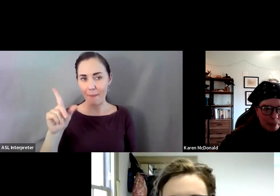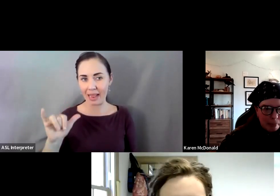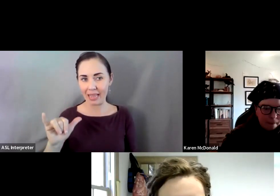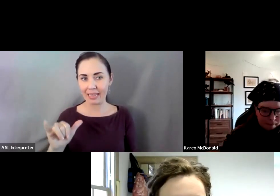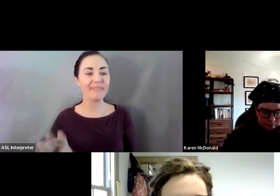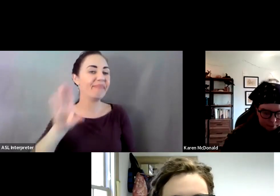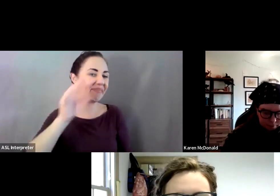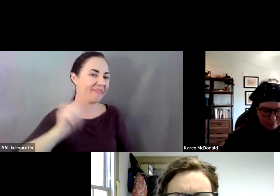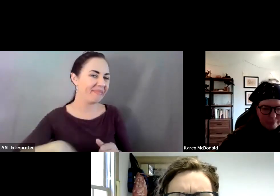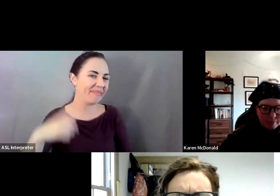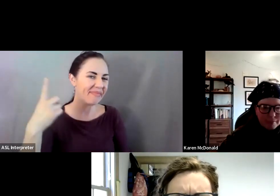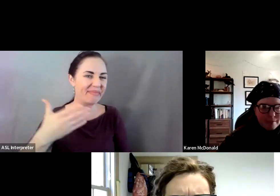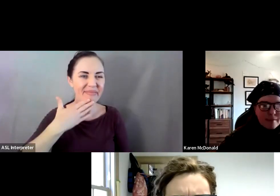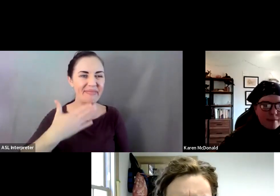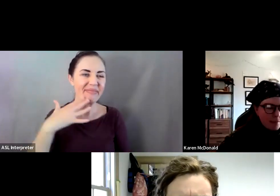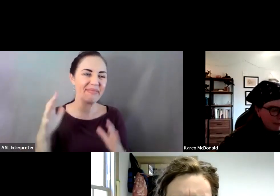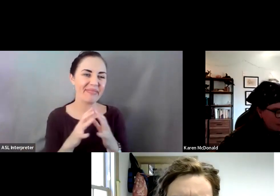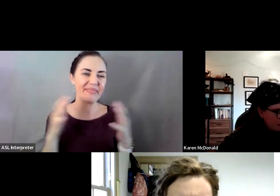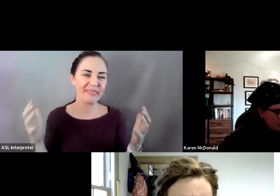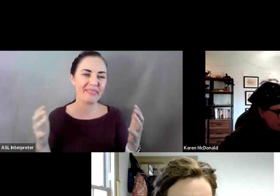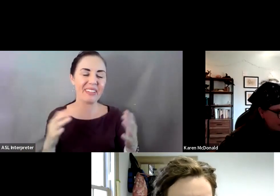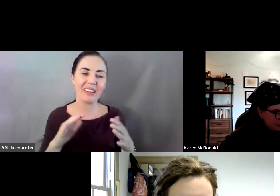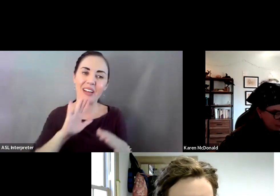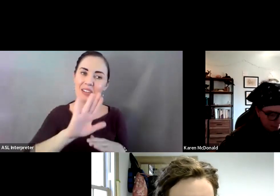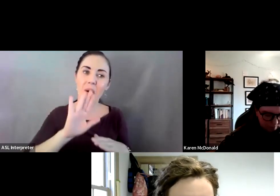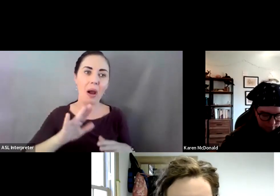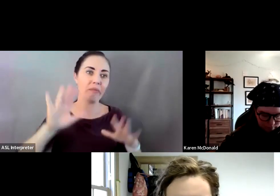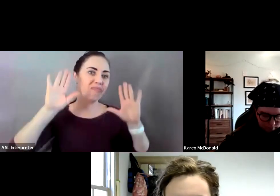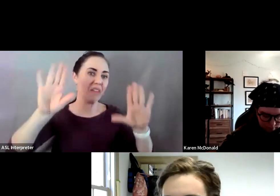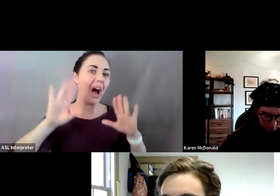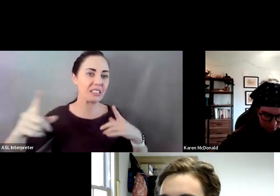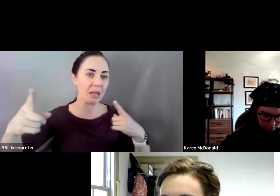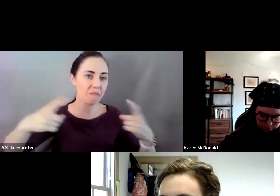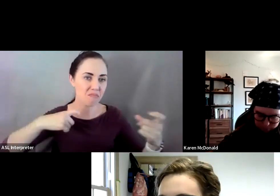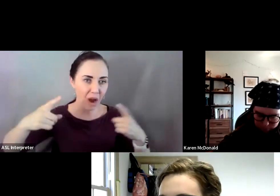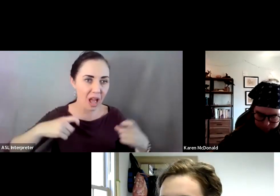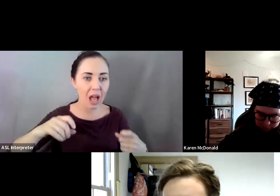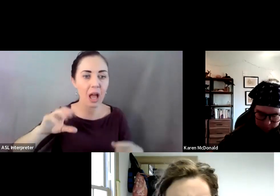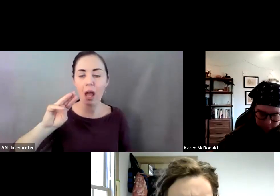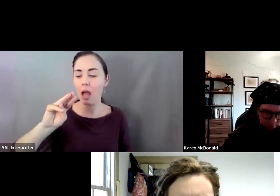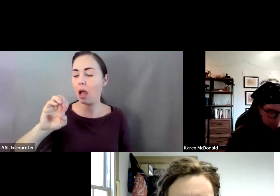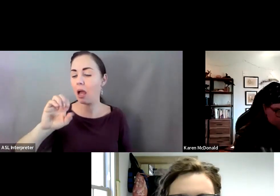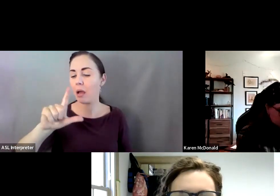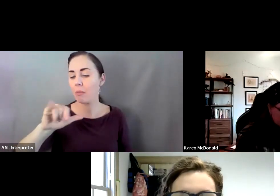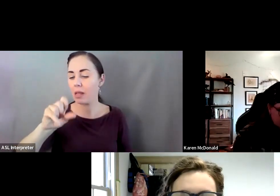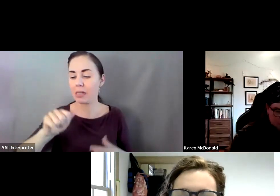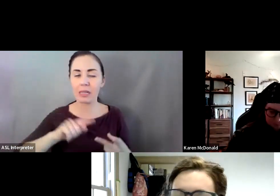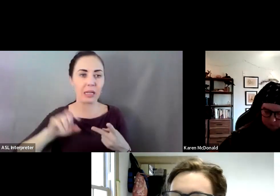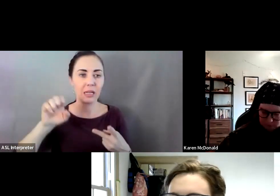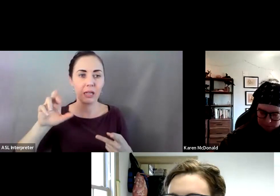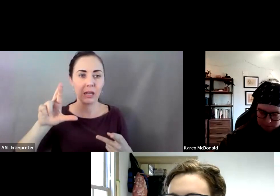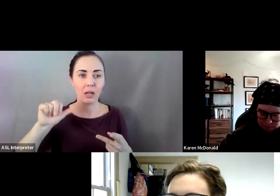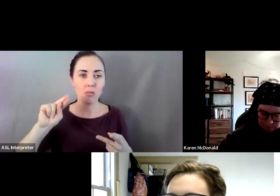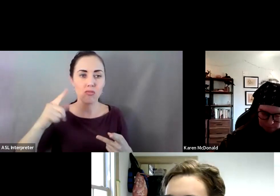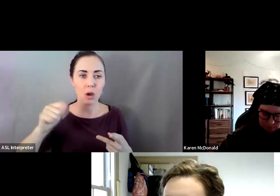Hi, everybody. Thank you so much for all your awesome questions. And Melissa and Aranga, I have a couple of questions for